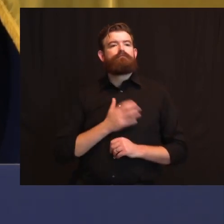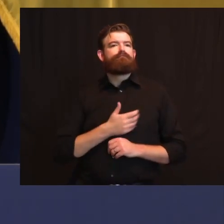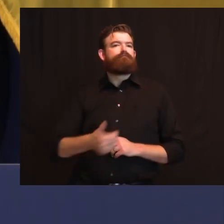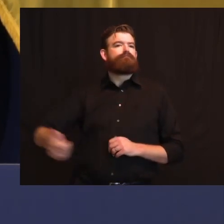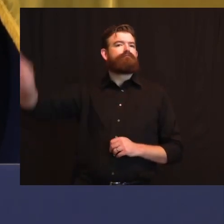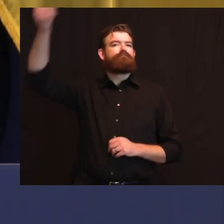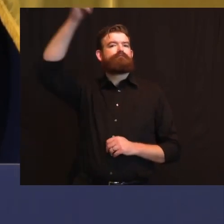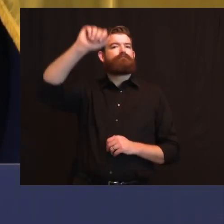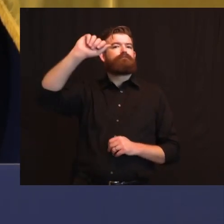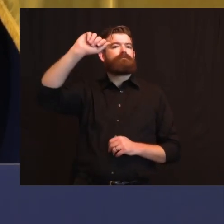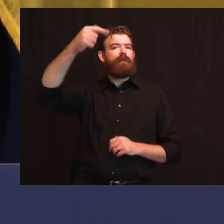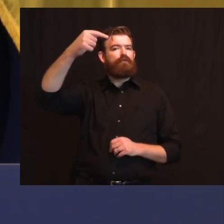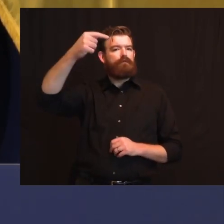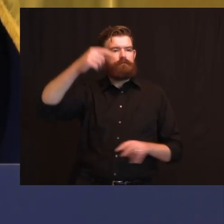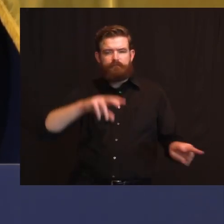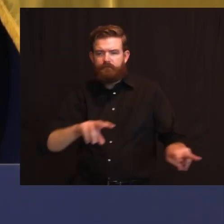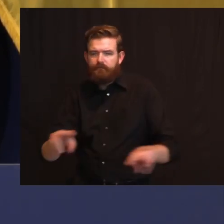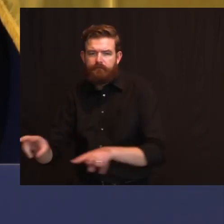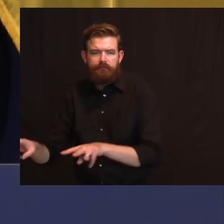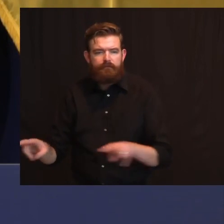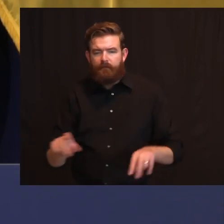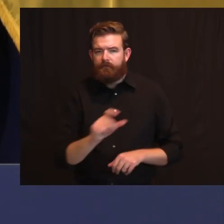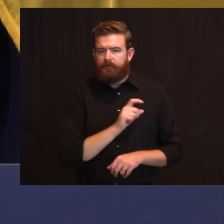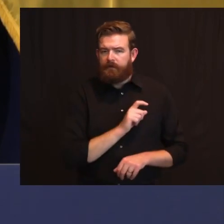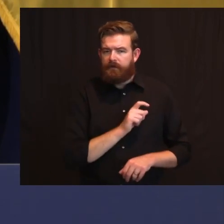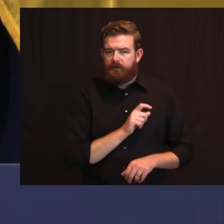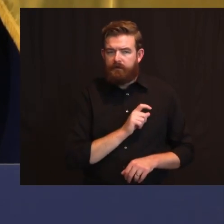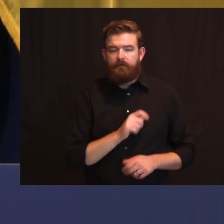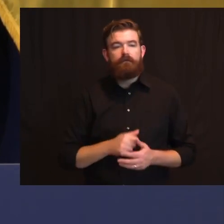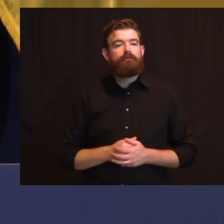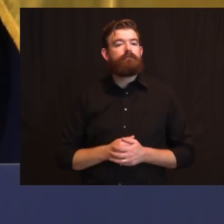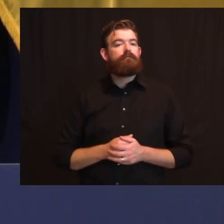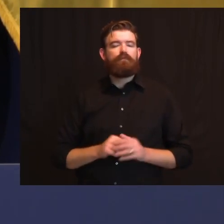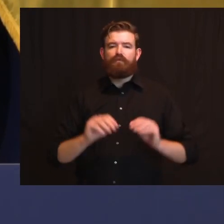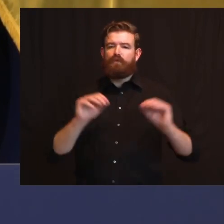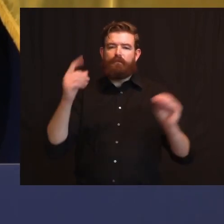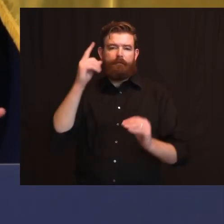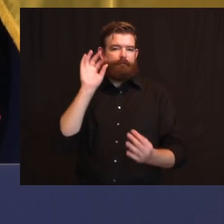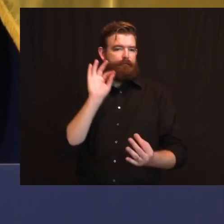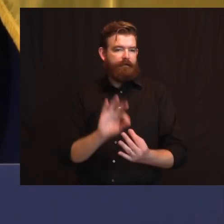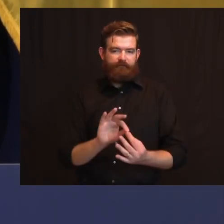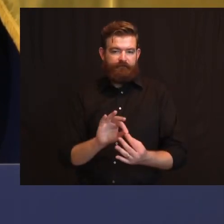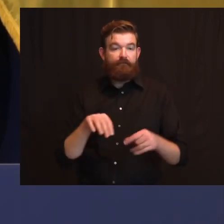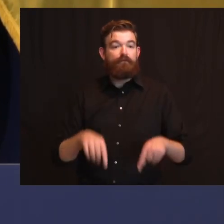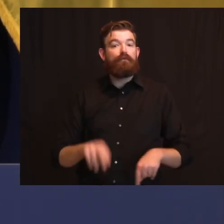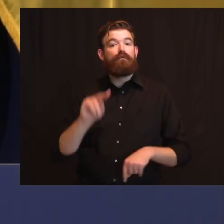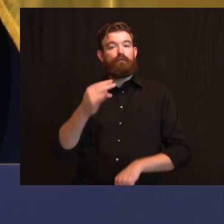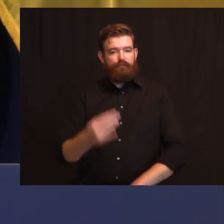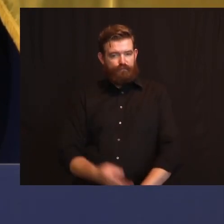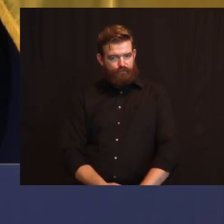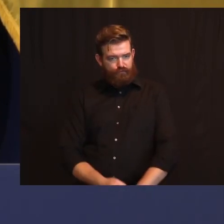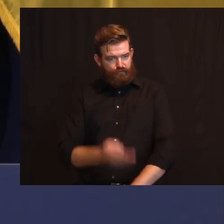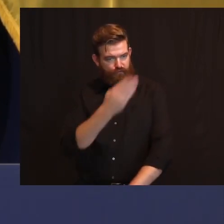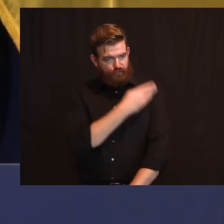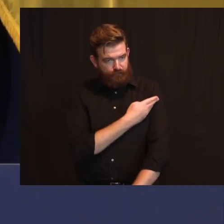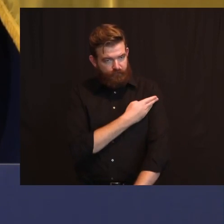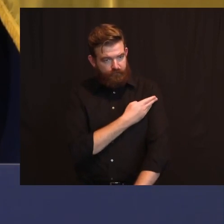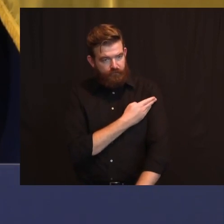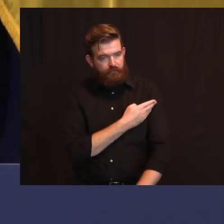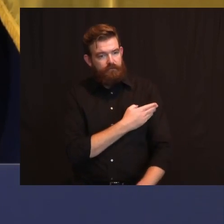while nothing is perfect, and we all know that, not only have we come a long way, and a huge credit to Pat and Kabir and other